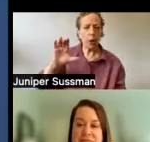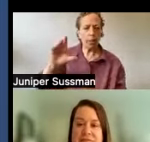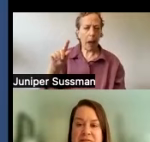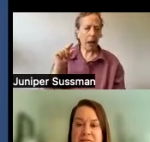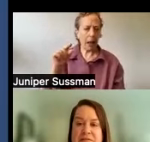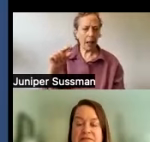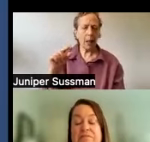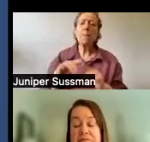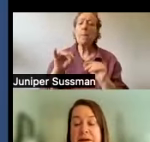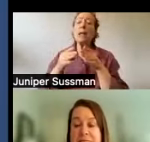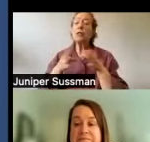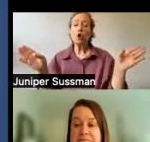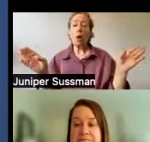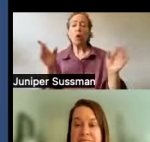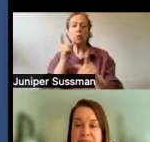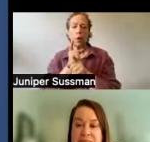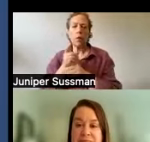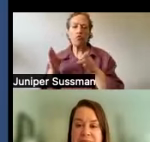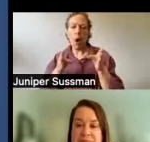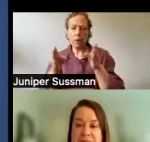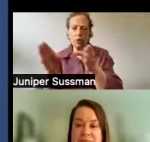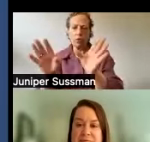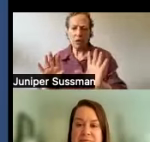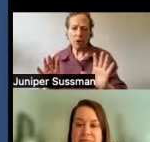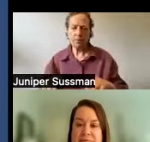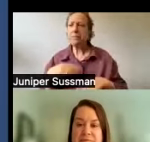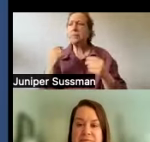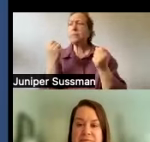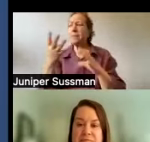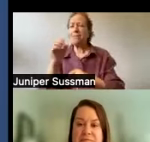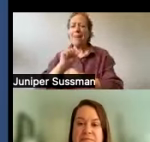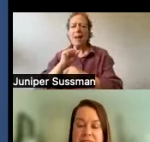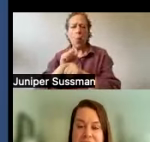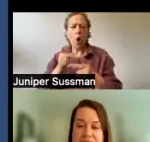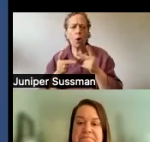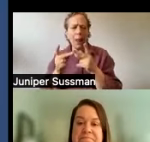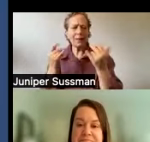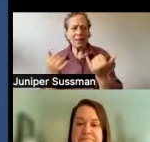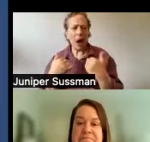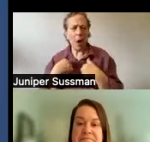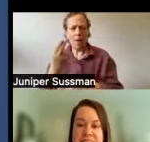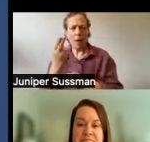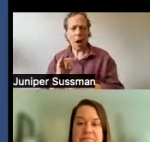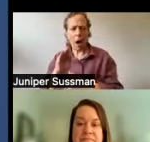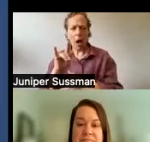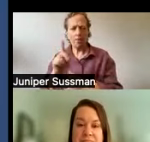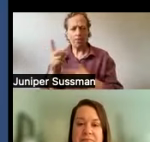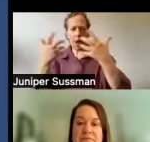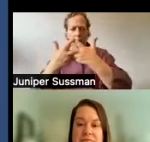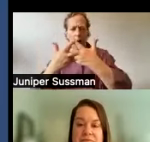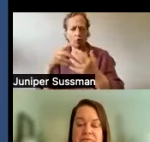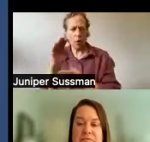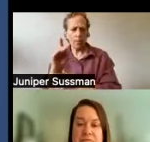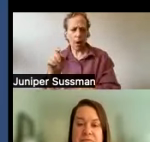right direction. If nothing else, I think a lot of workplaces are developing more of a hybrid model. And certainly if an employer